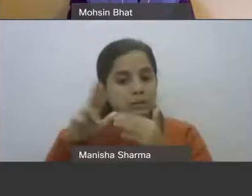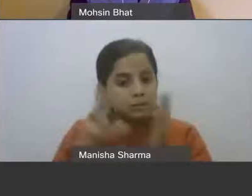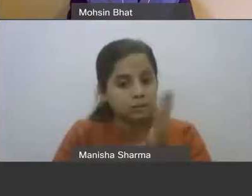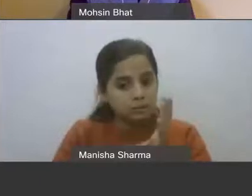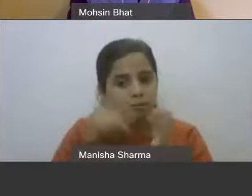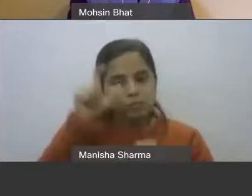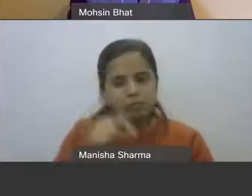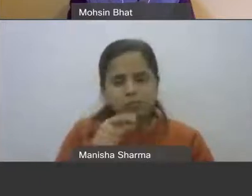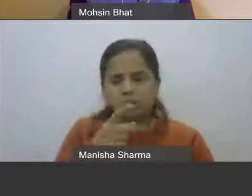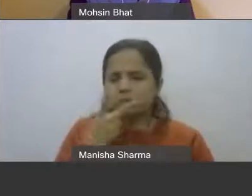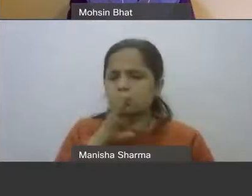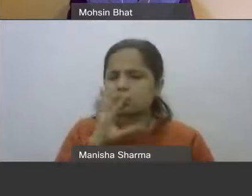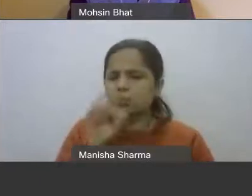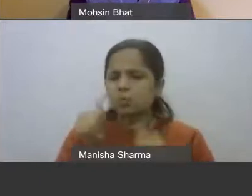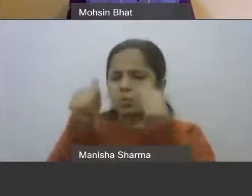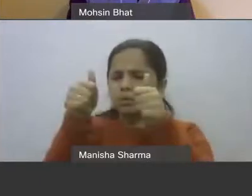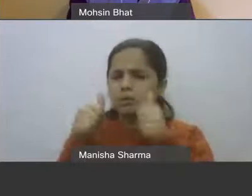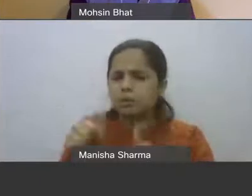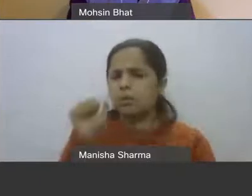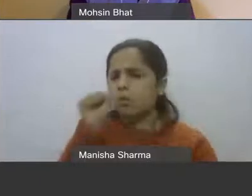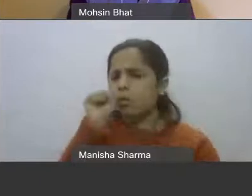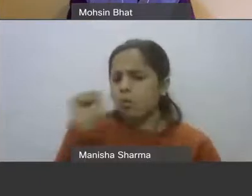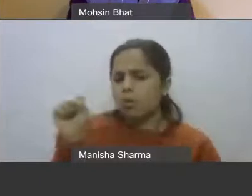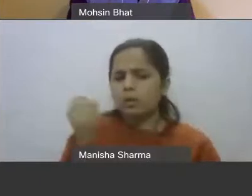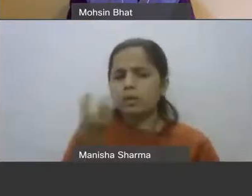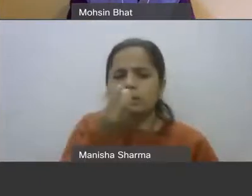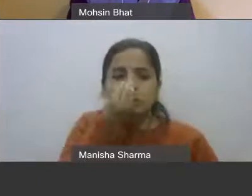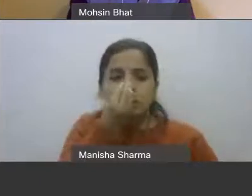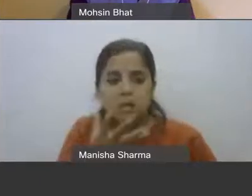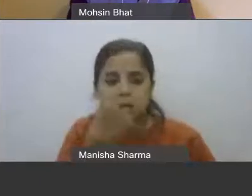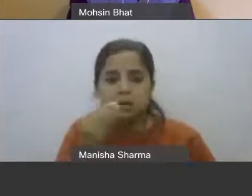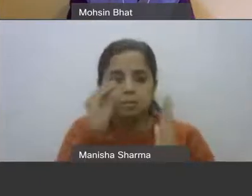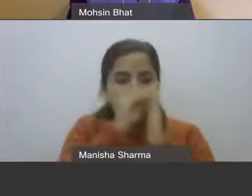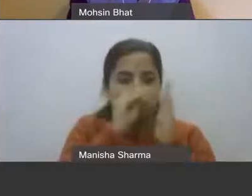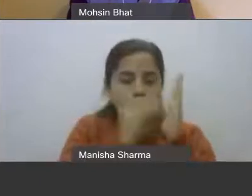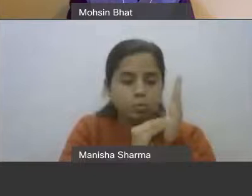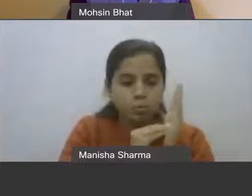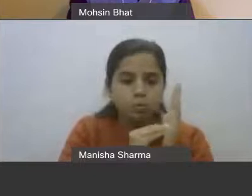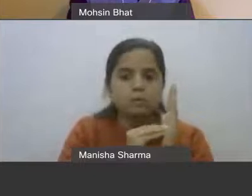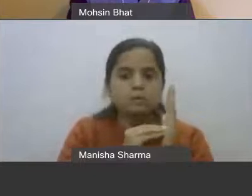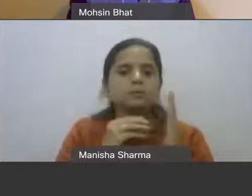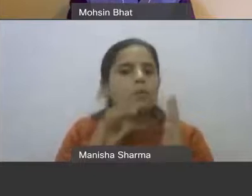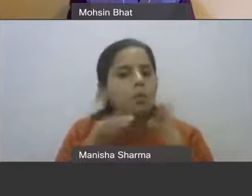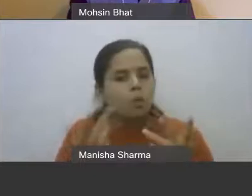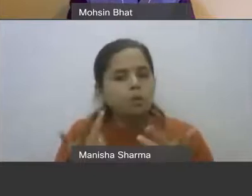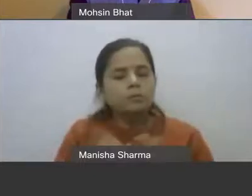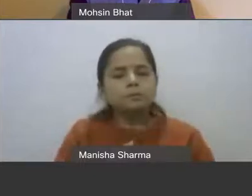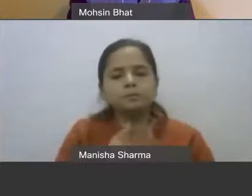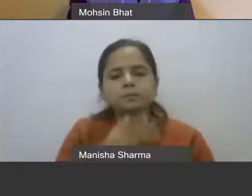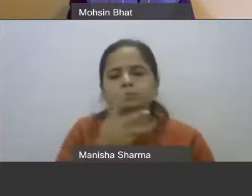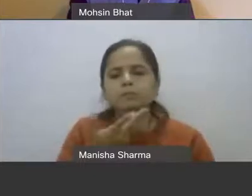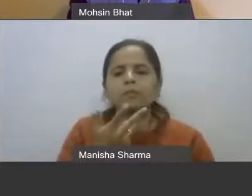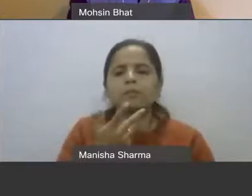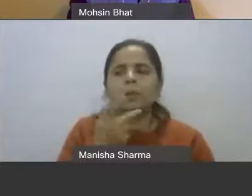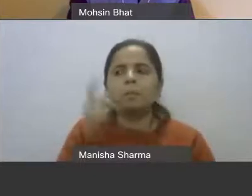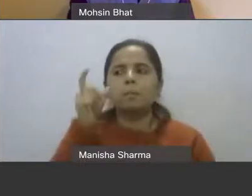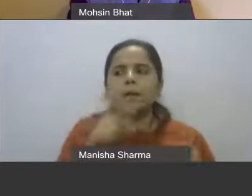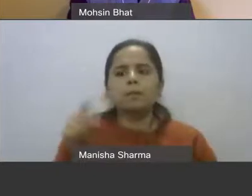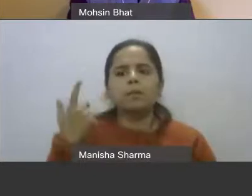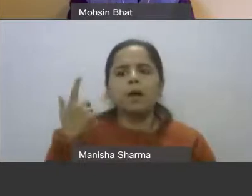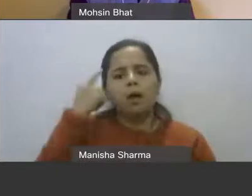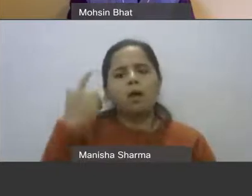from a rather easy or let me say an innocent